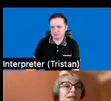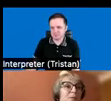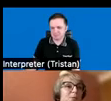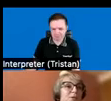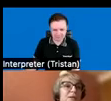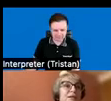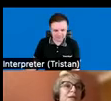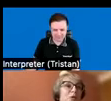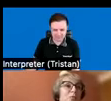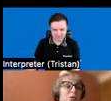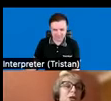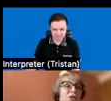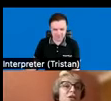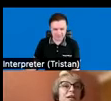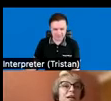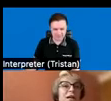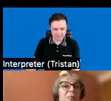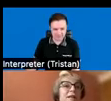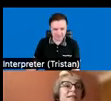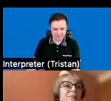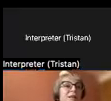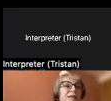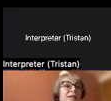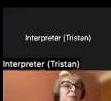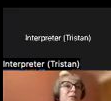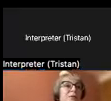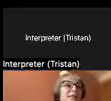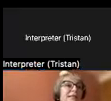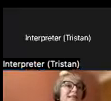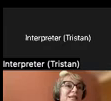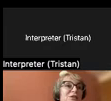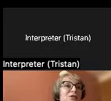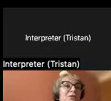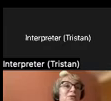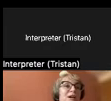helping and supporting or communication. But it's means. So